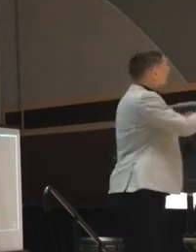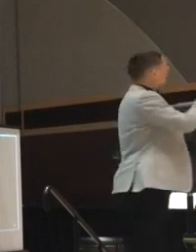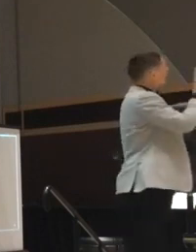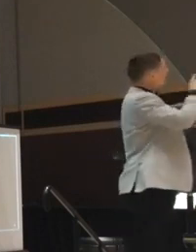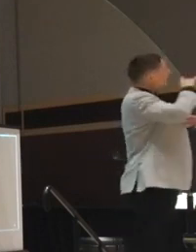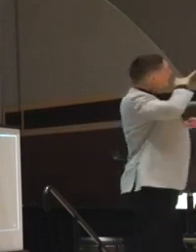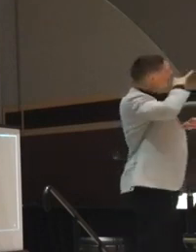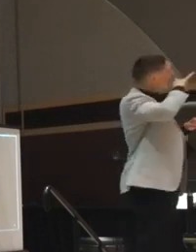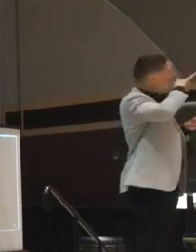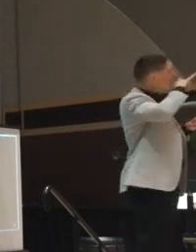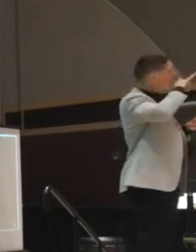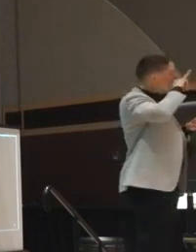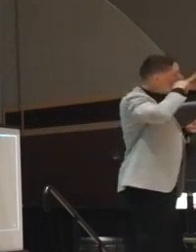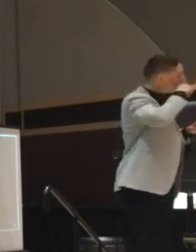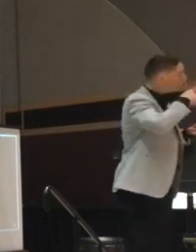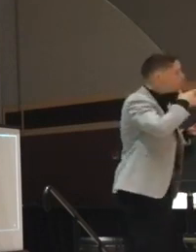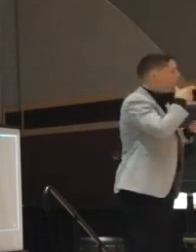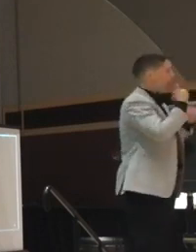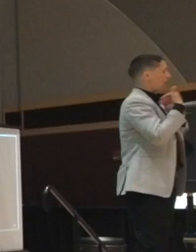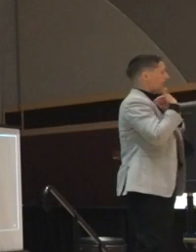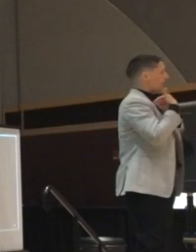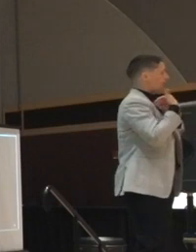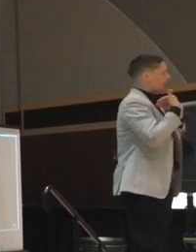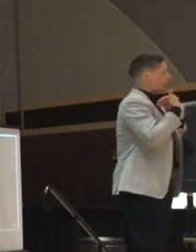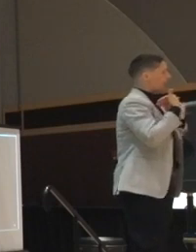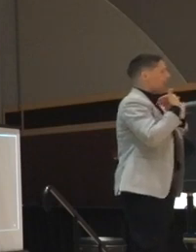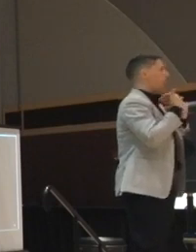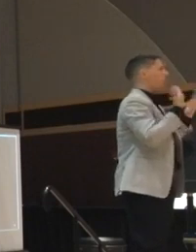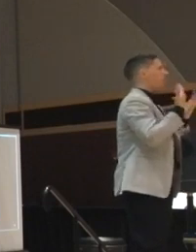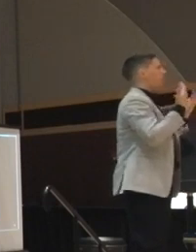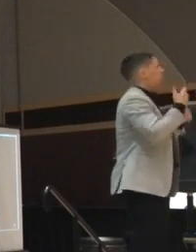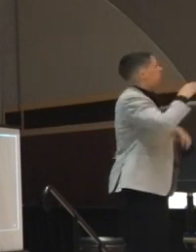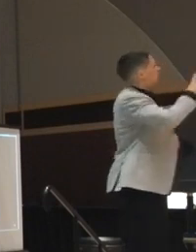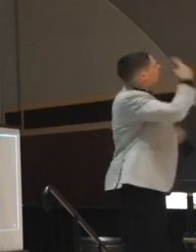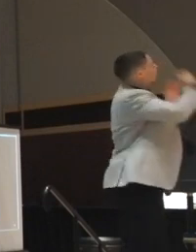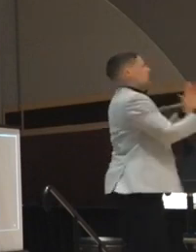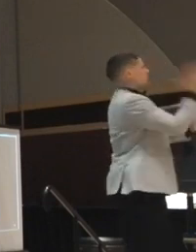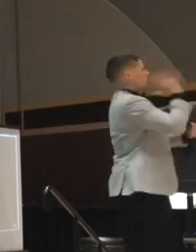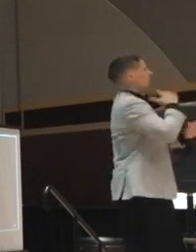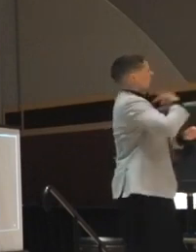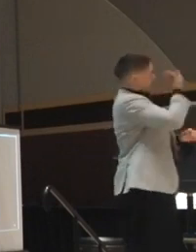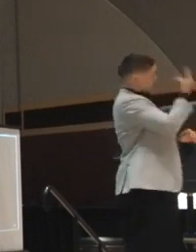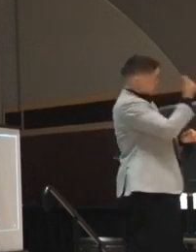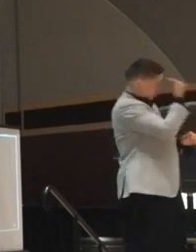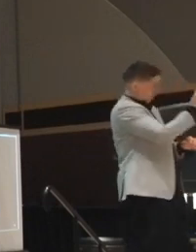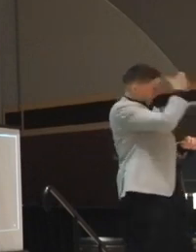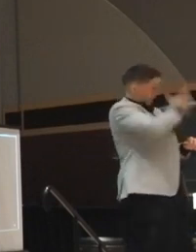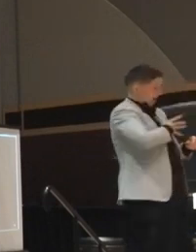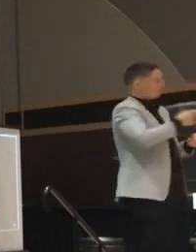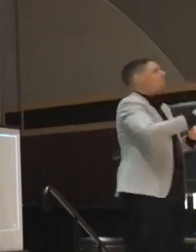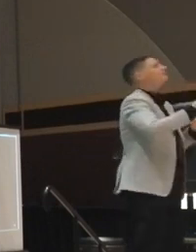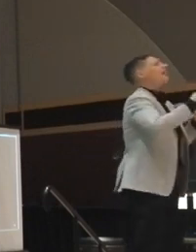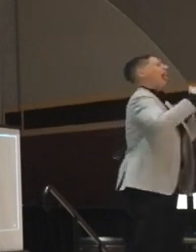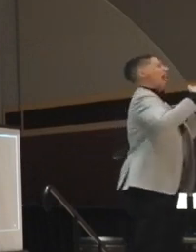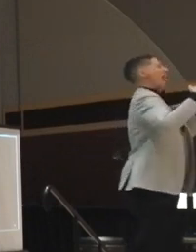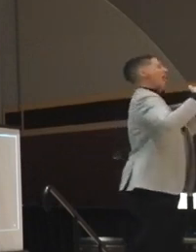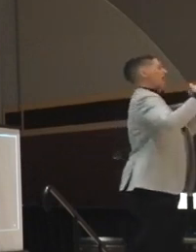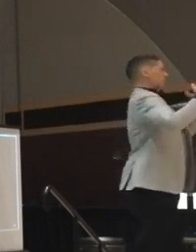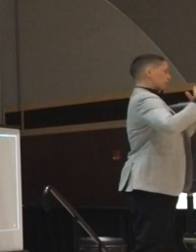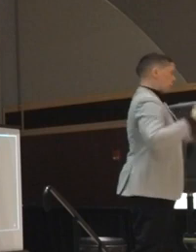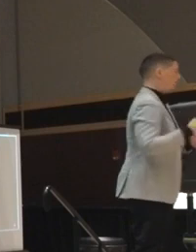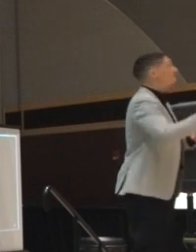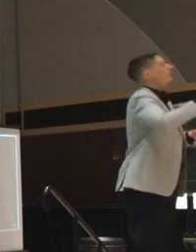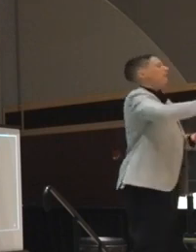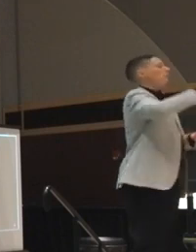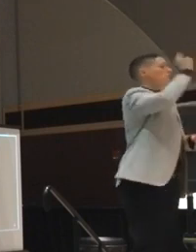are the engineering types. Oh, there was an electrician guy at one plant I worked with. He was brilliant. Had a little shop,